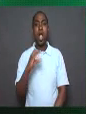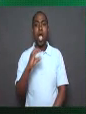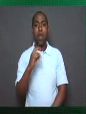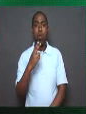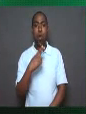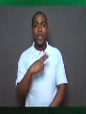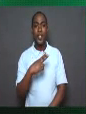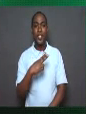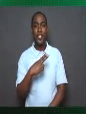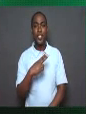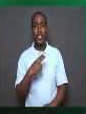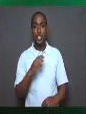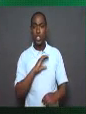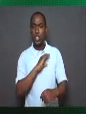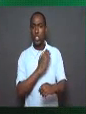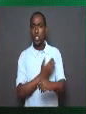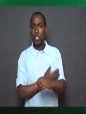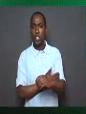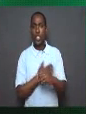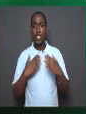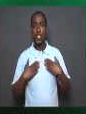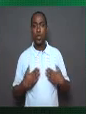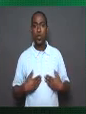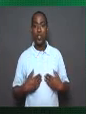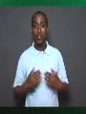Carbohydrates provide energy for the body.